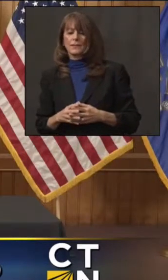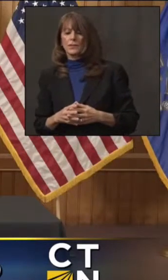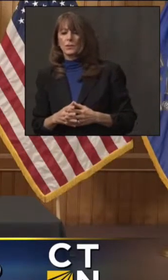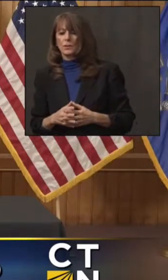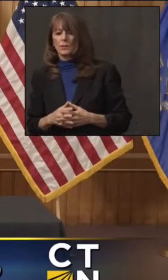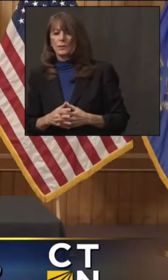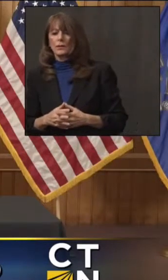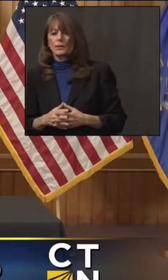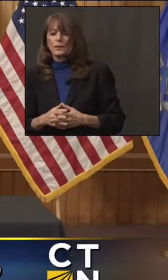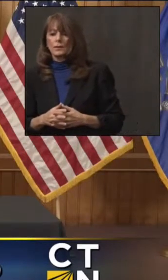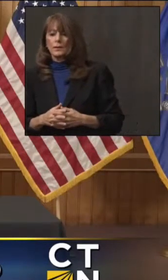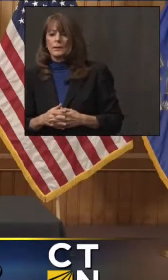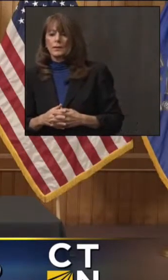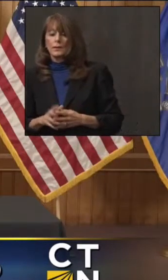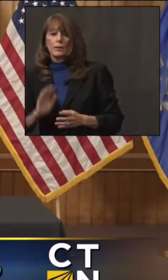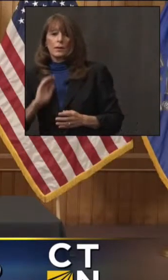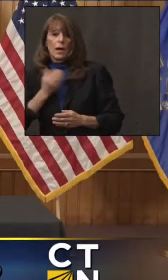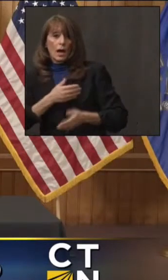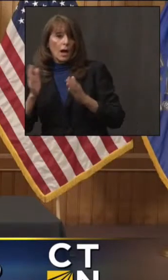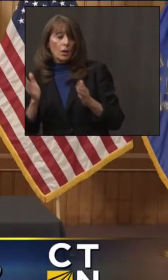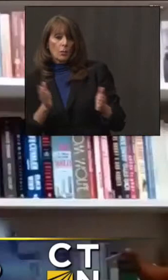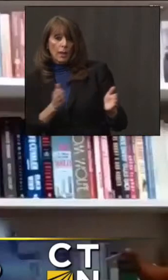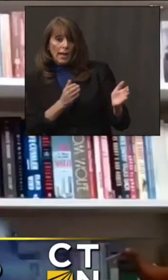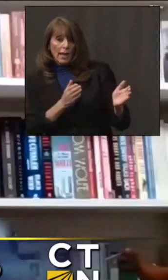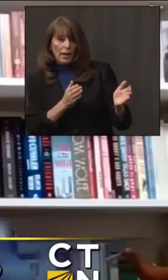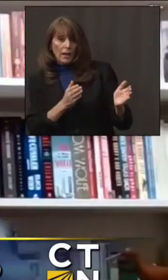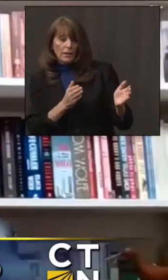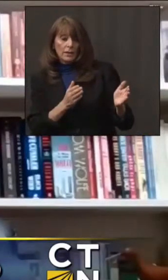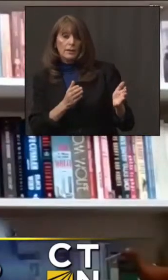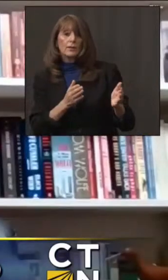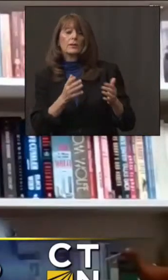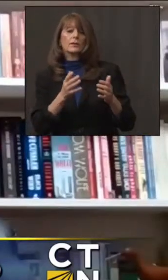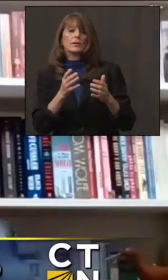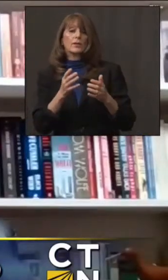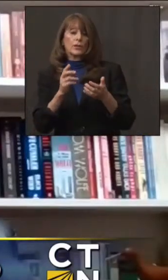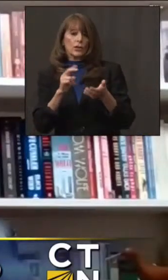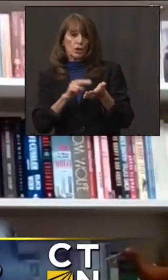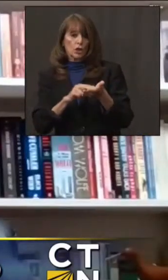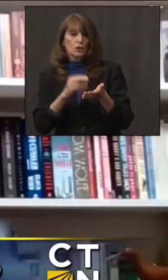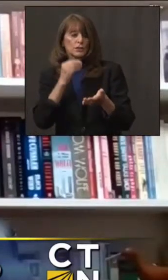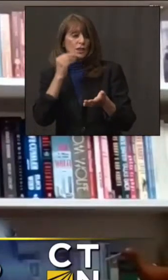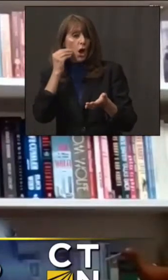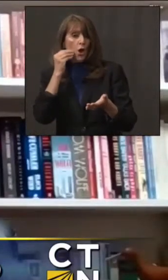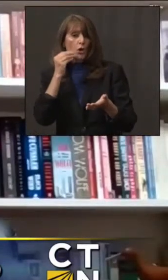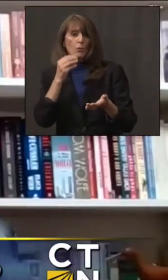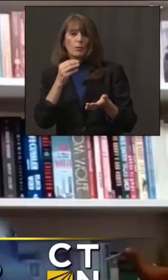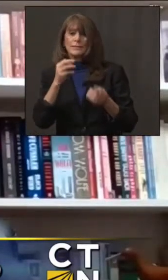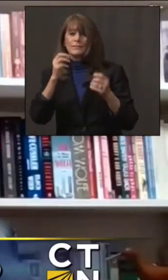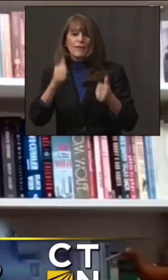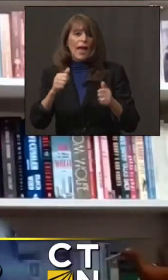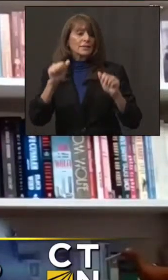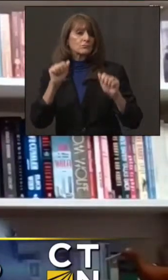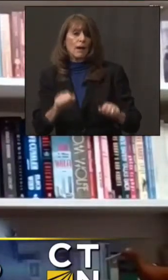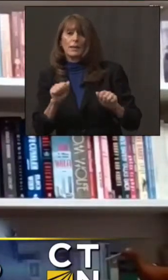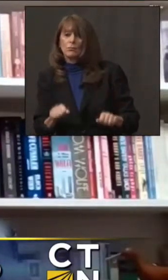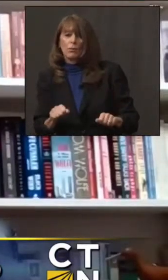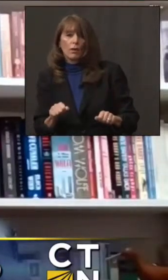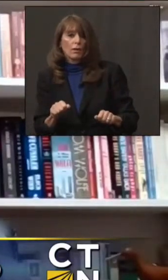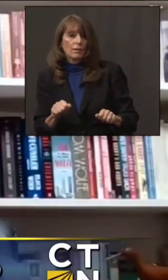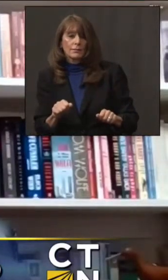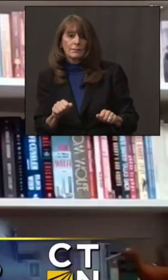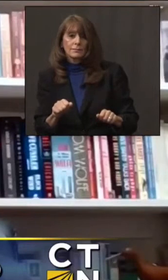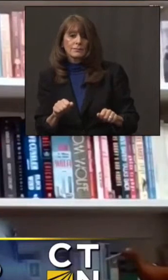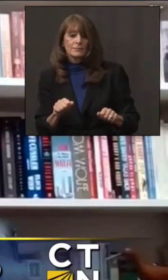We are working to get the doses to our nursing homes at the earliest possible time. And we've